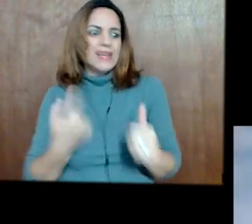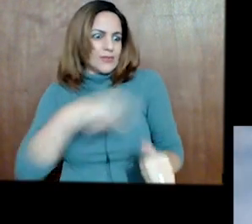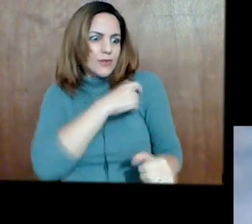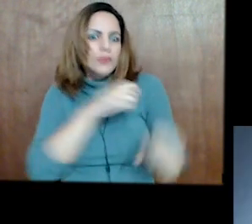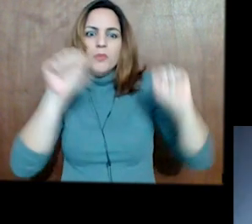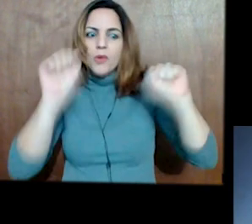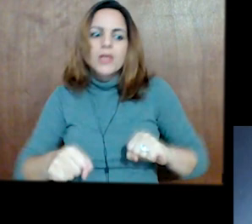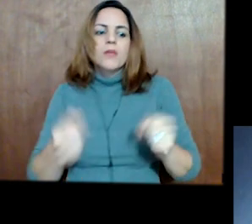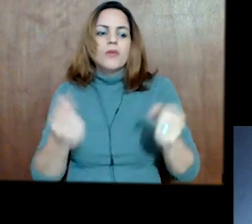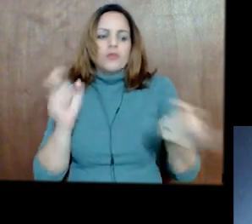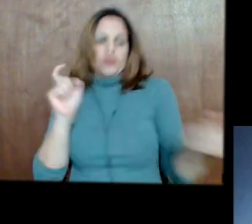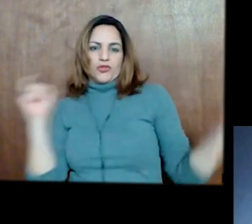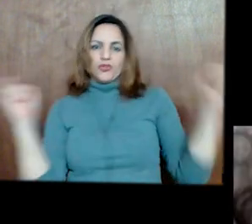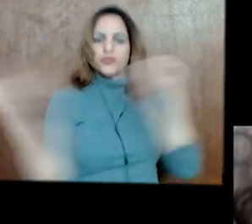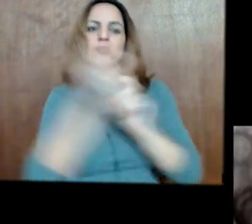Never.